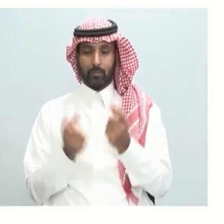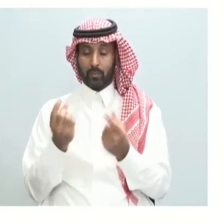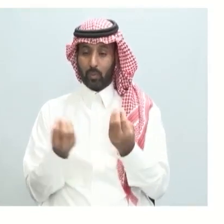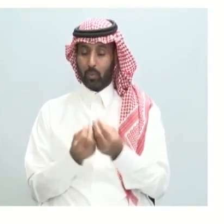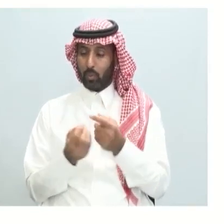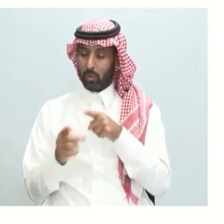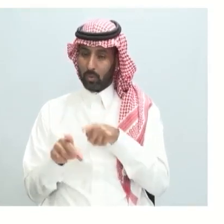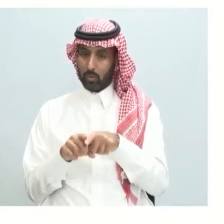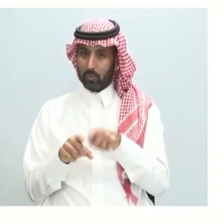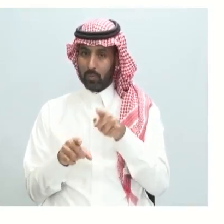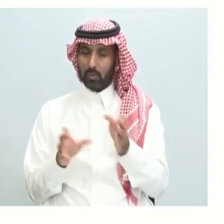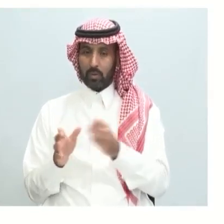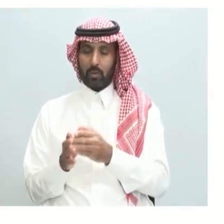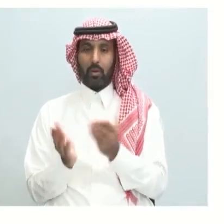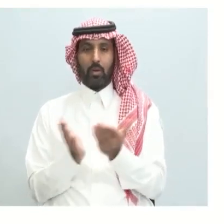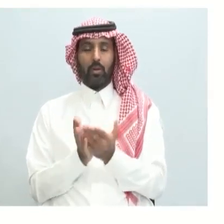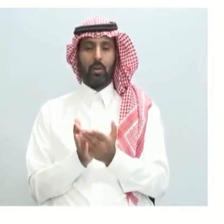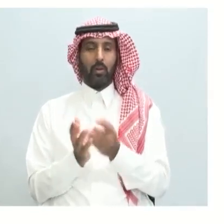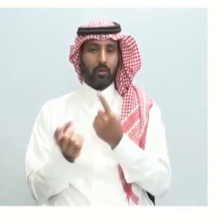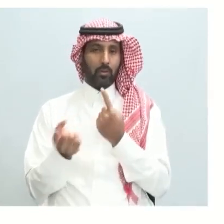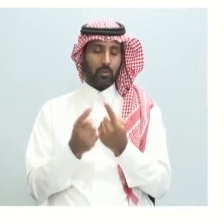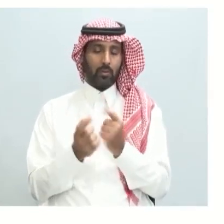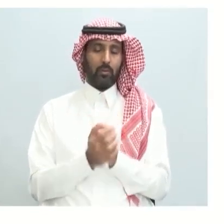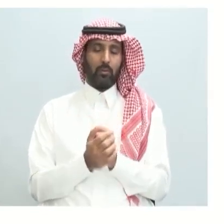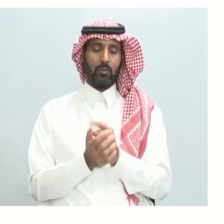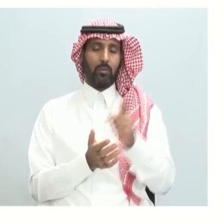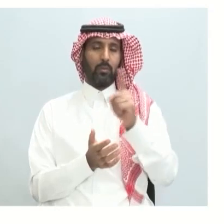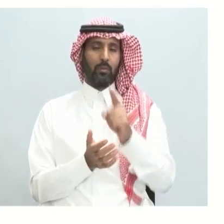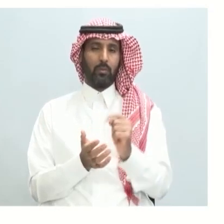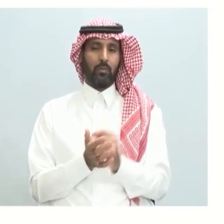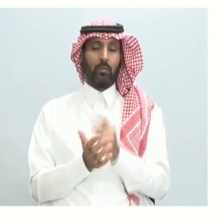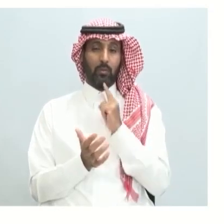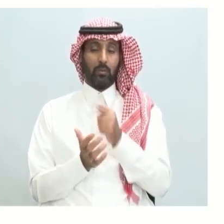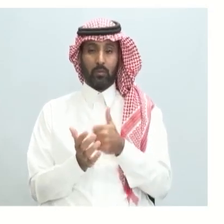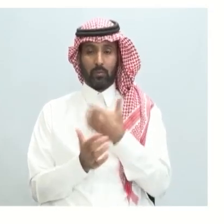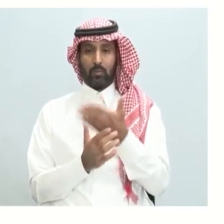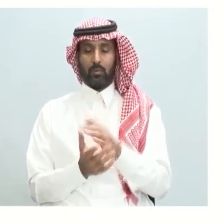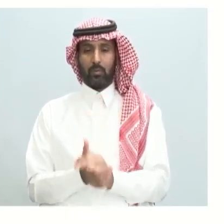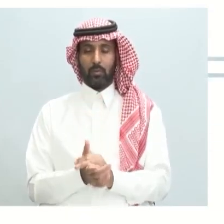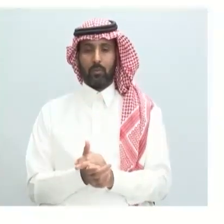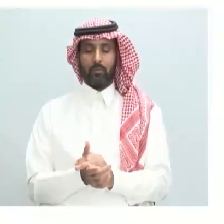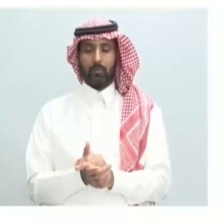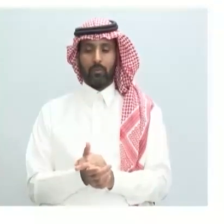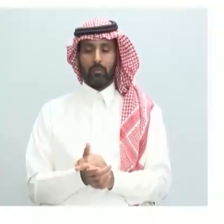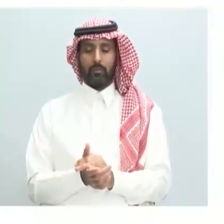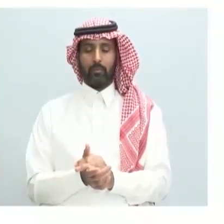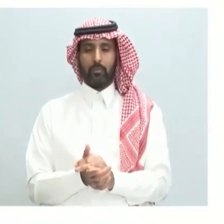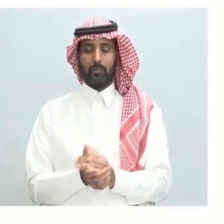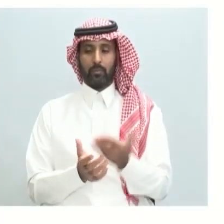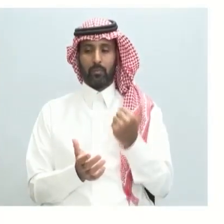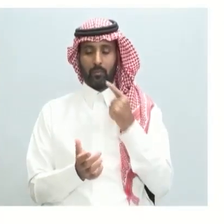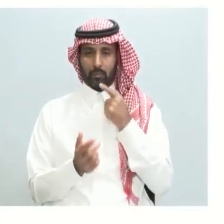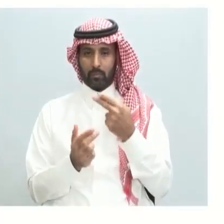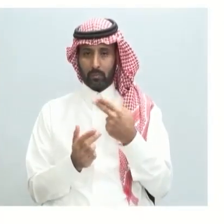your friend or your colleague in class, to discuss some of the questions that I will be giving you. But before